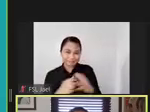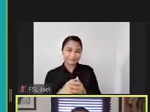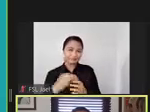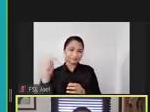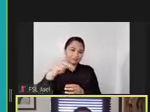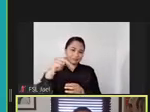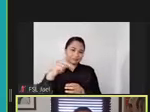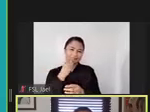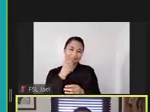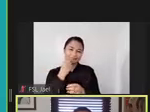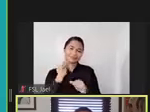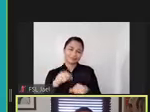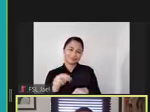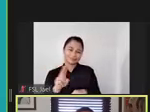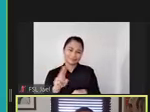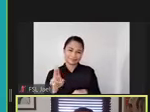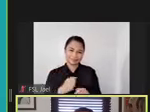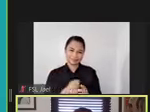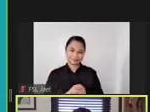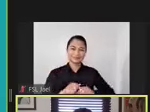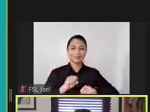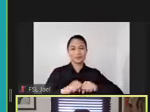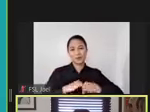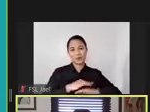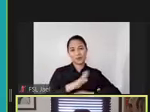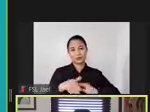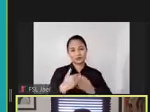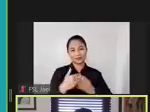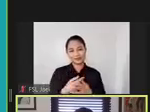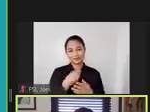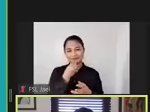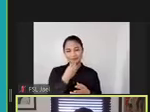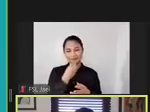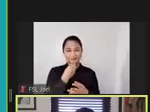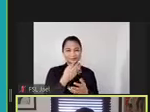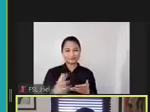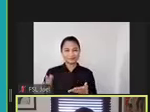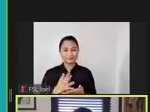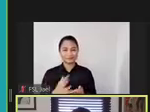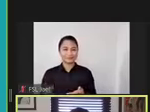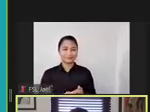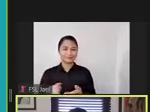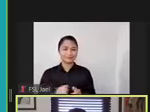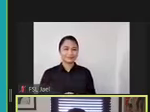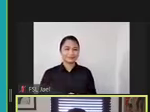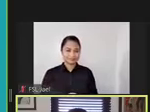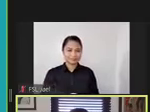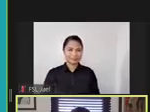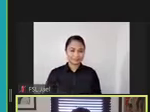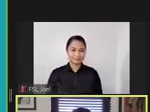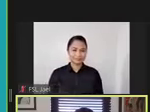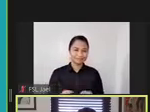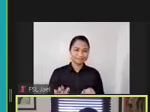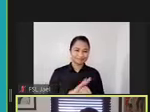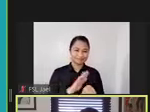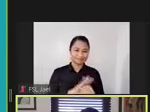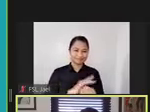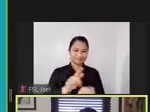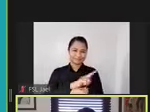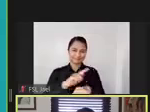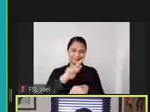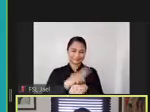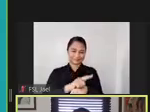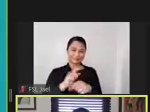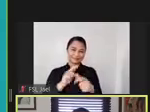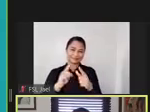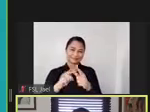landfill, incineration, greenhouse gases. The truth is, for the